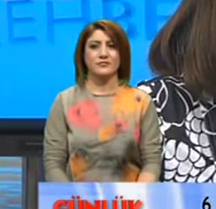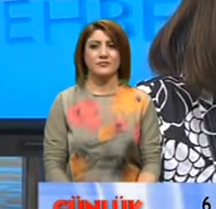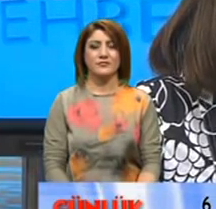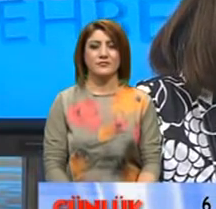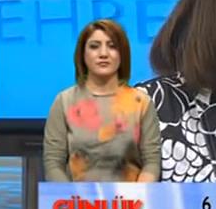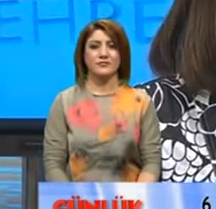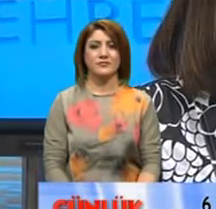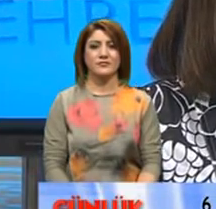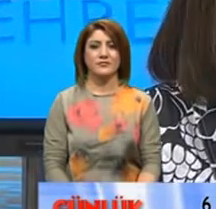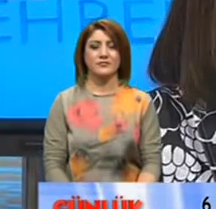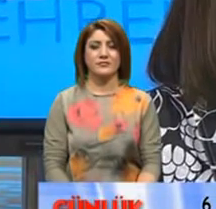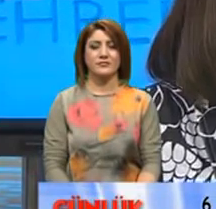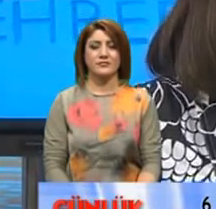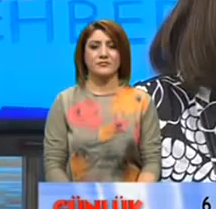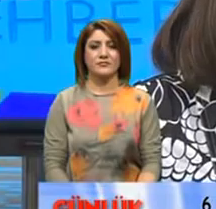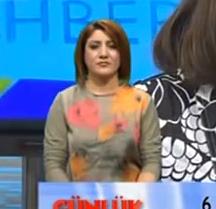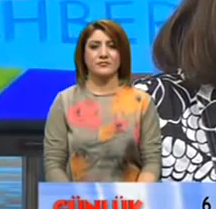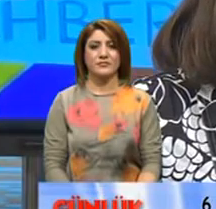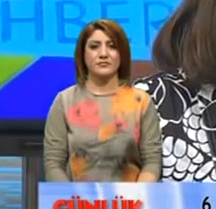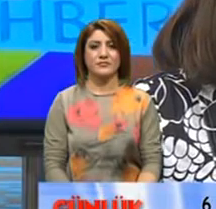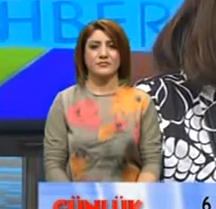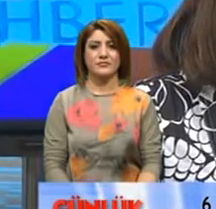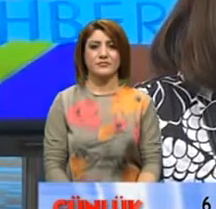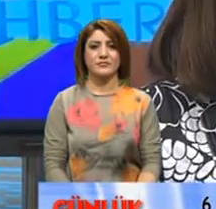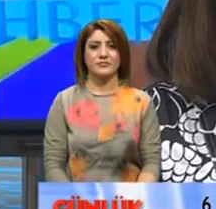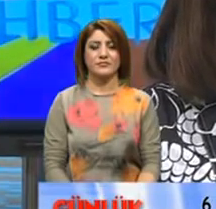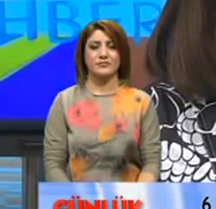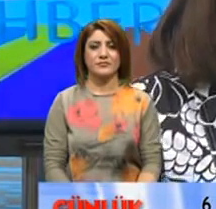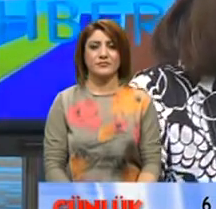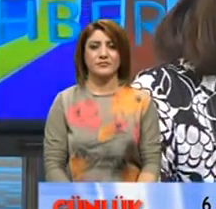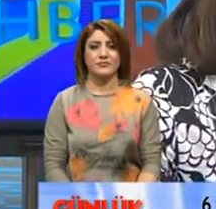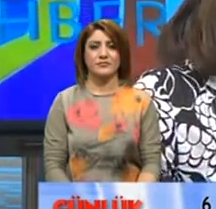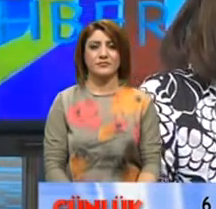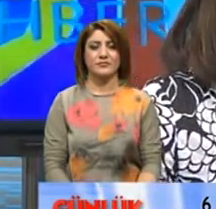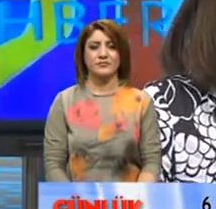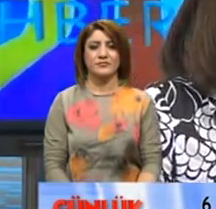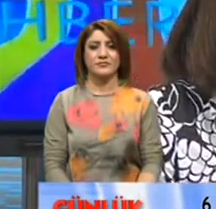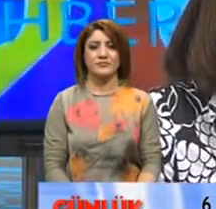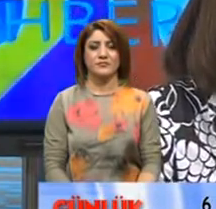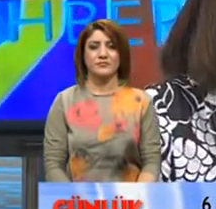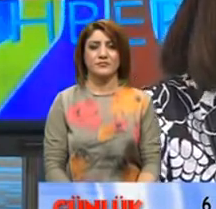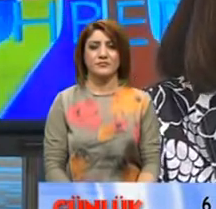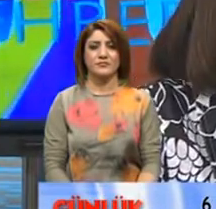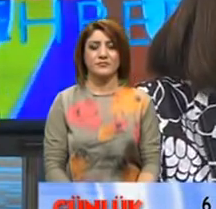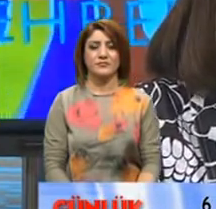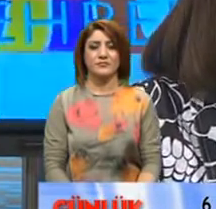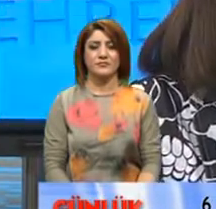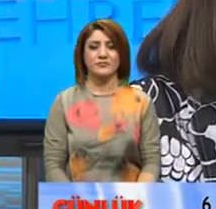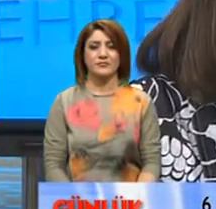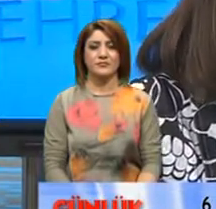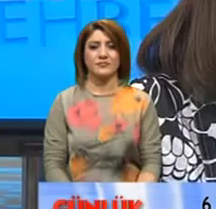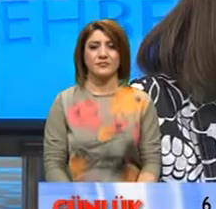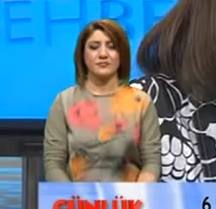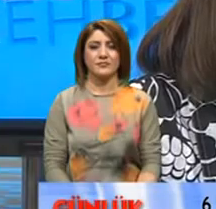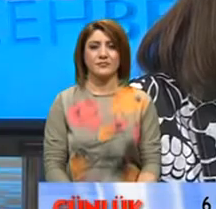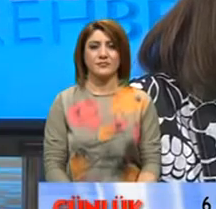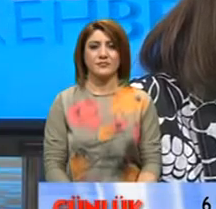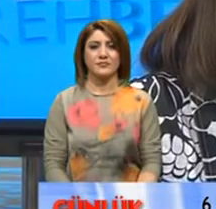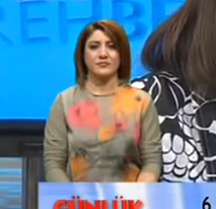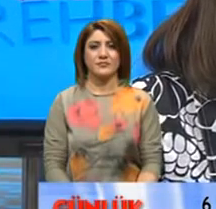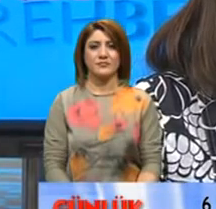present them with Turkish words. Some of them are vowel harmonic, some of them are vowel disharmonic, so that's what we are studying in